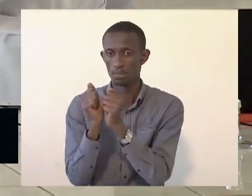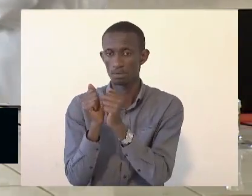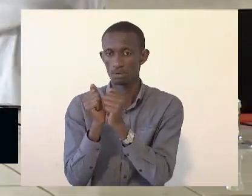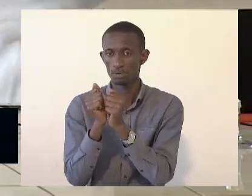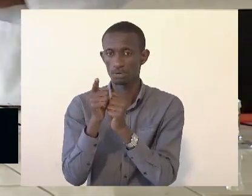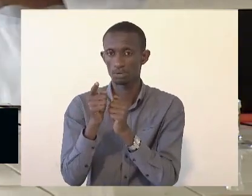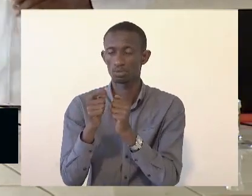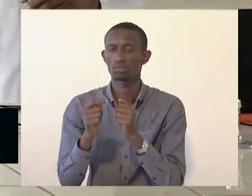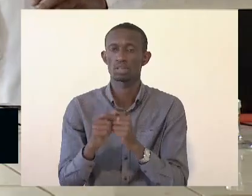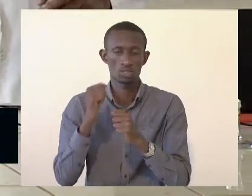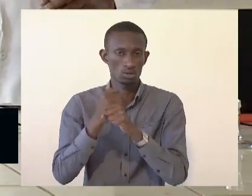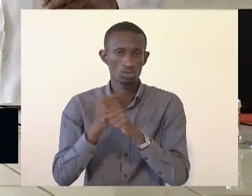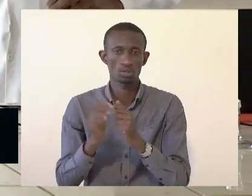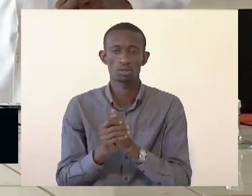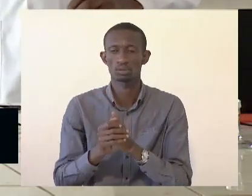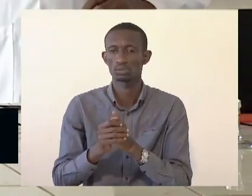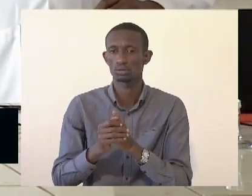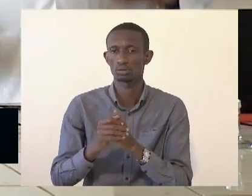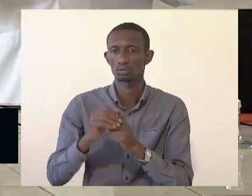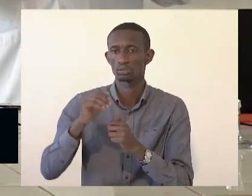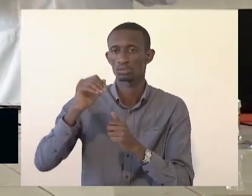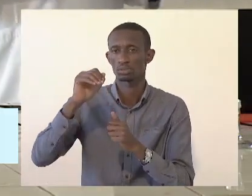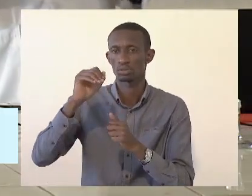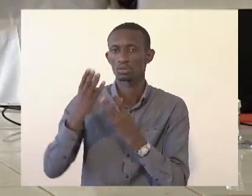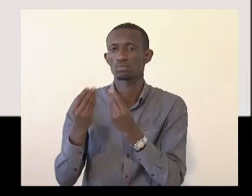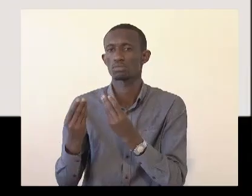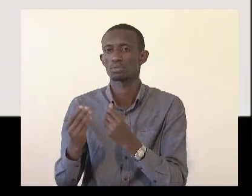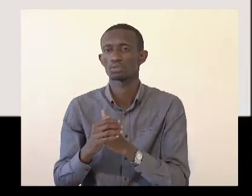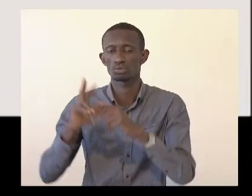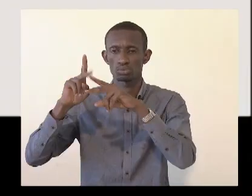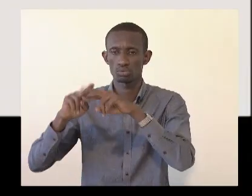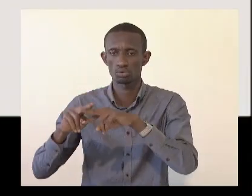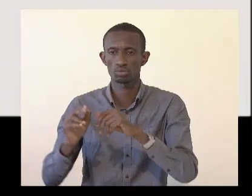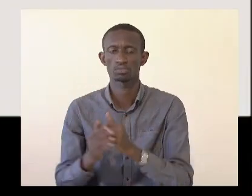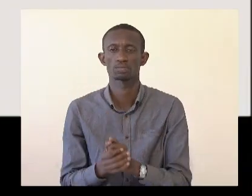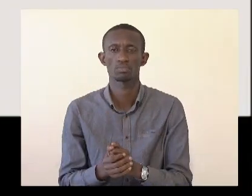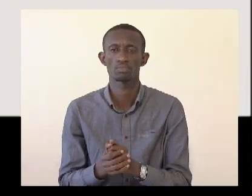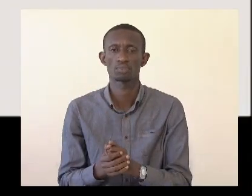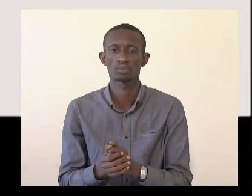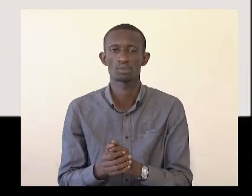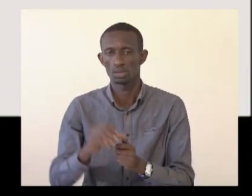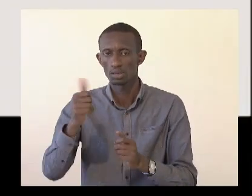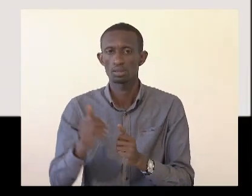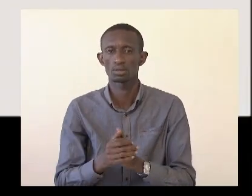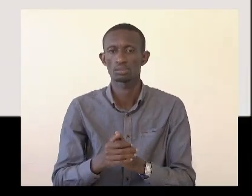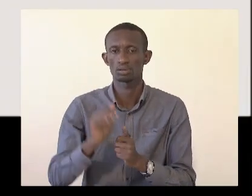salts. And the other equation is lead nitrate reacting with potassium